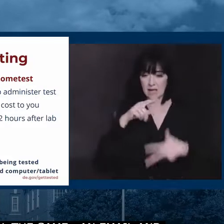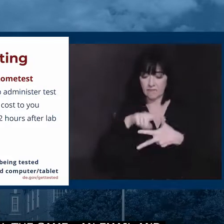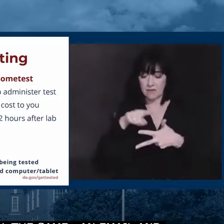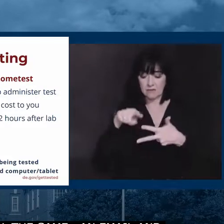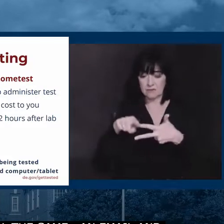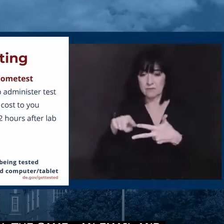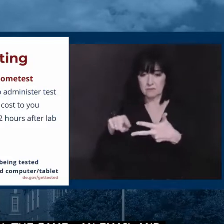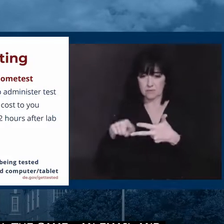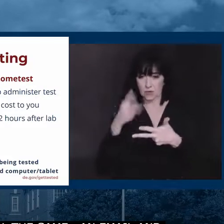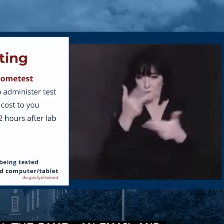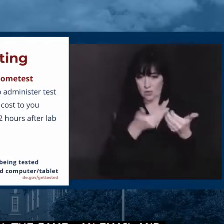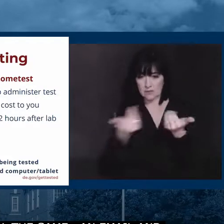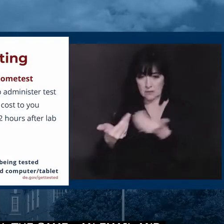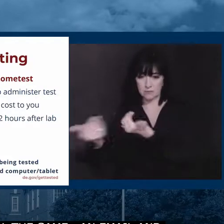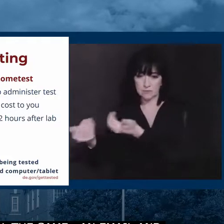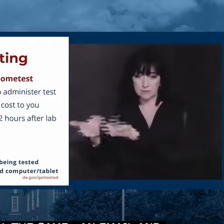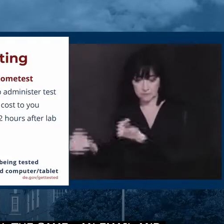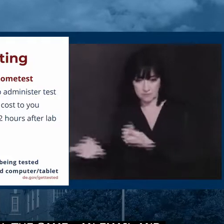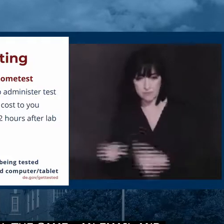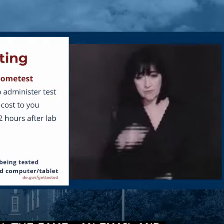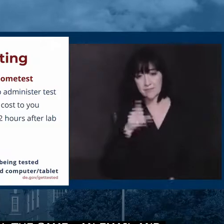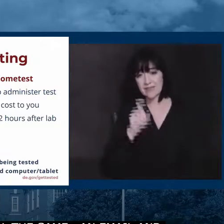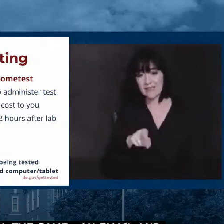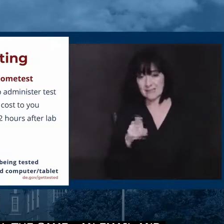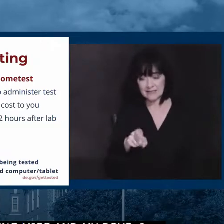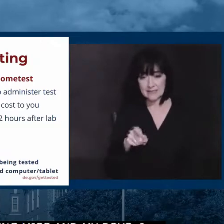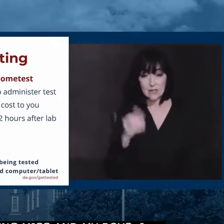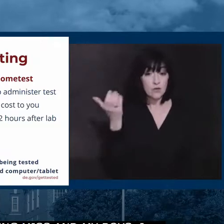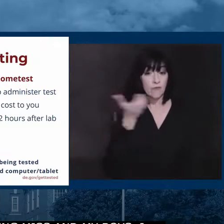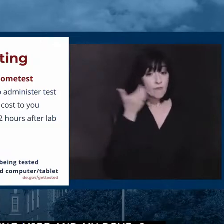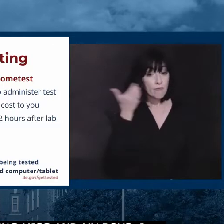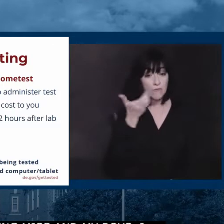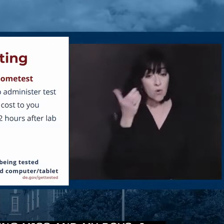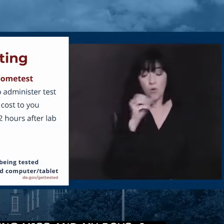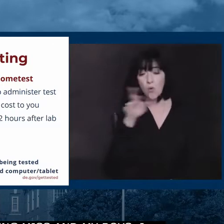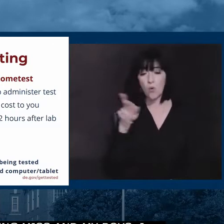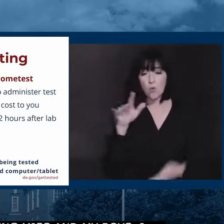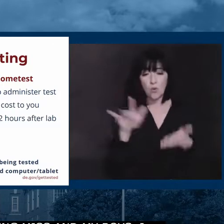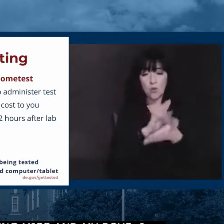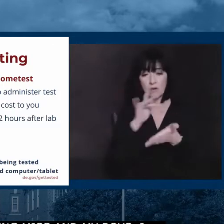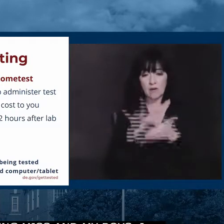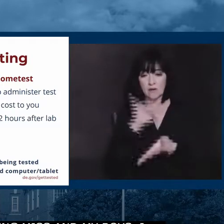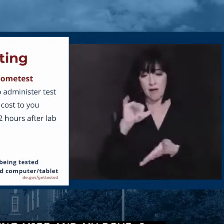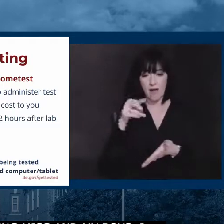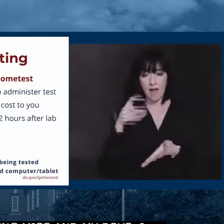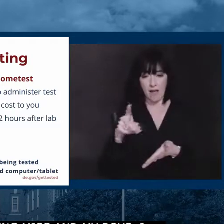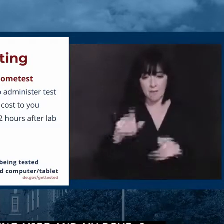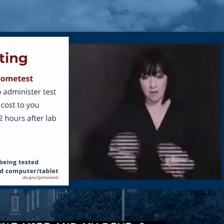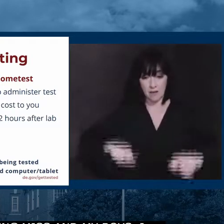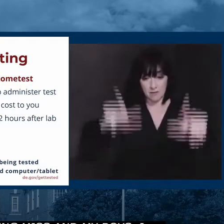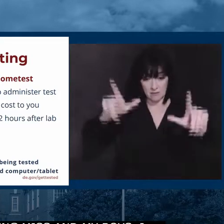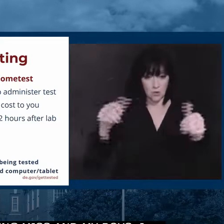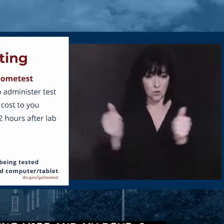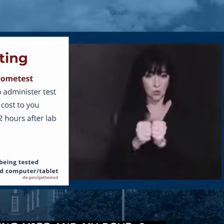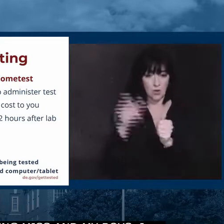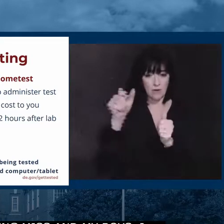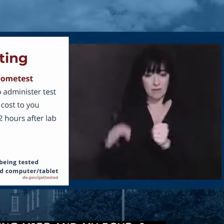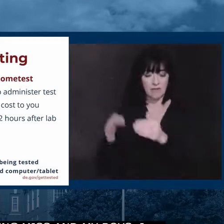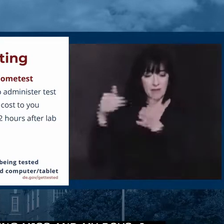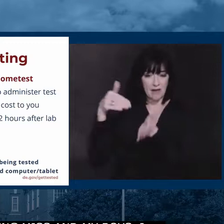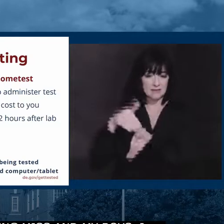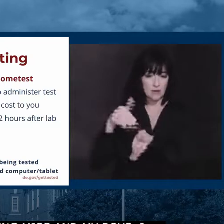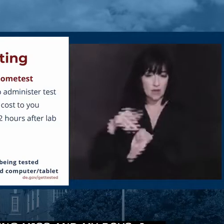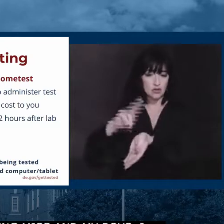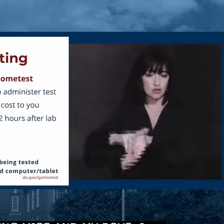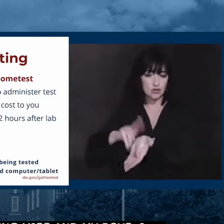Curative. And then you need a smartphone or a tablet to do a Zoom session with the medical personnel to observe you doing the test.